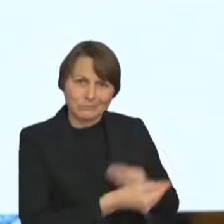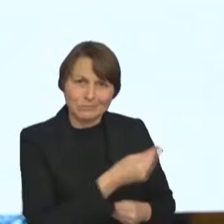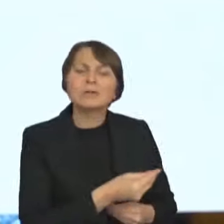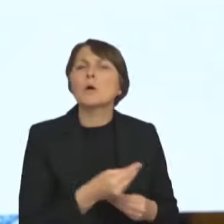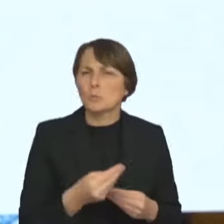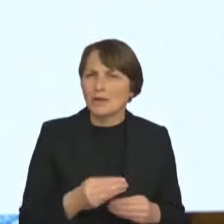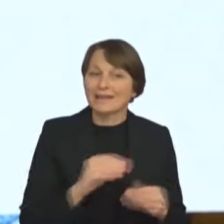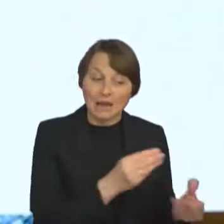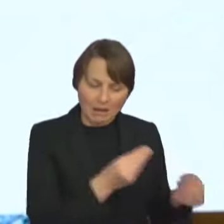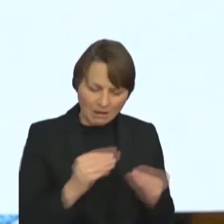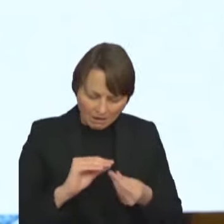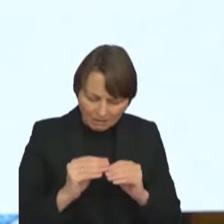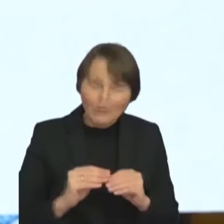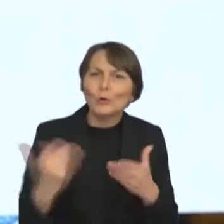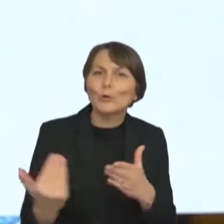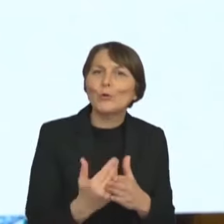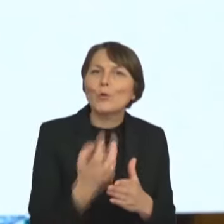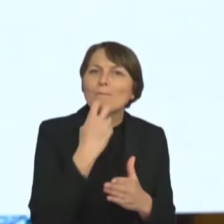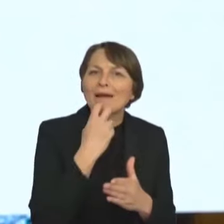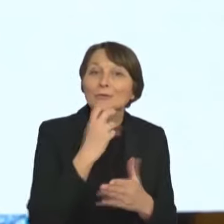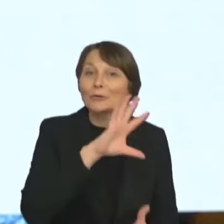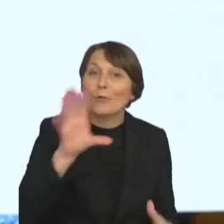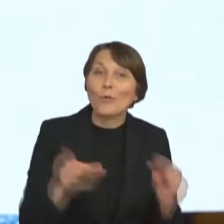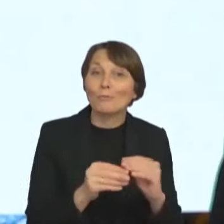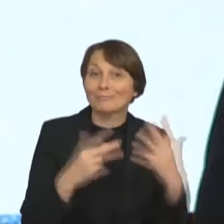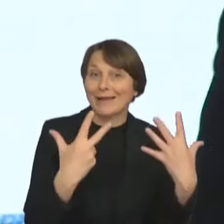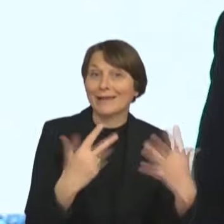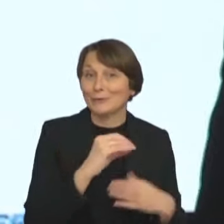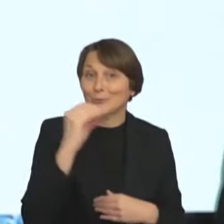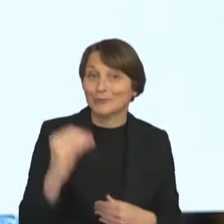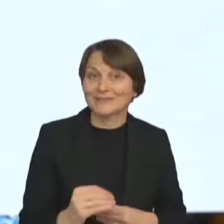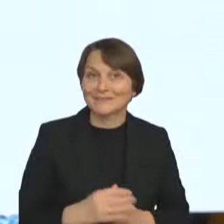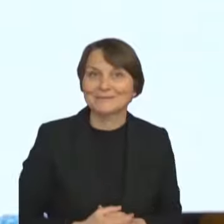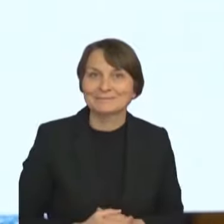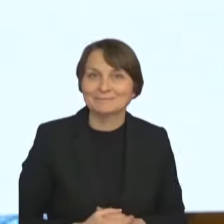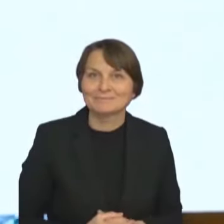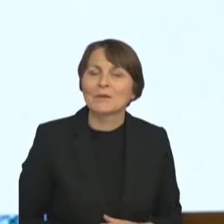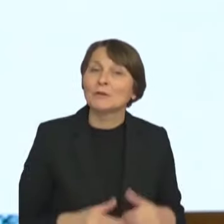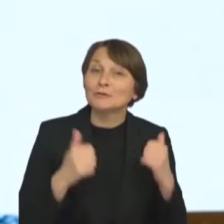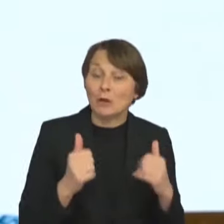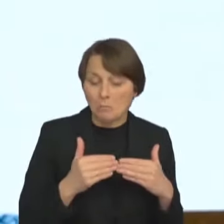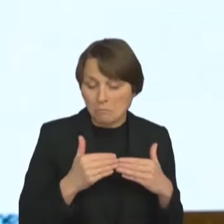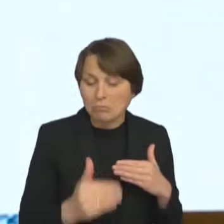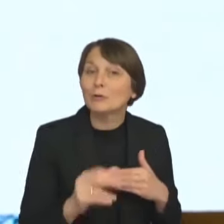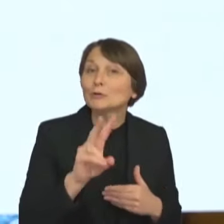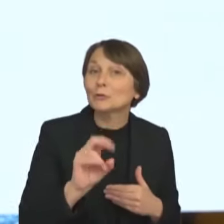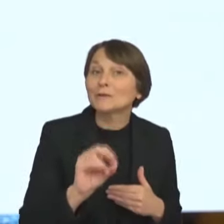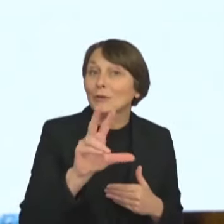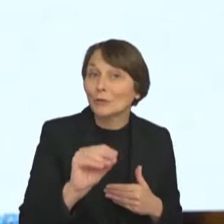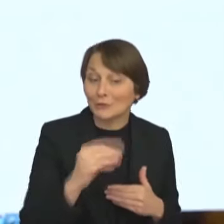80%. So thanks to all of these activities, by 2030, we will still be